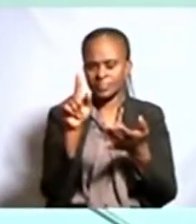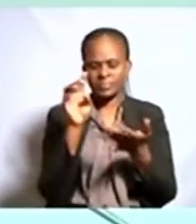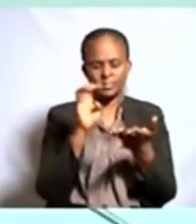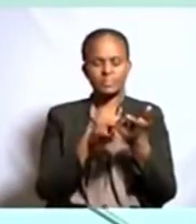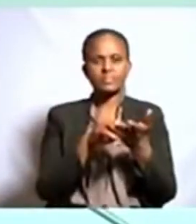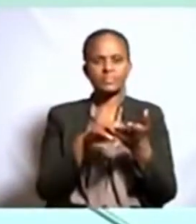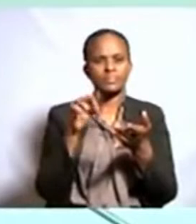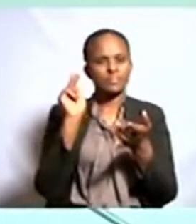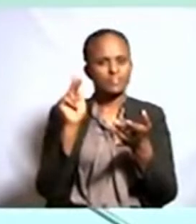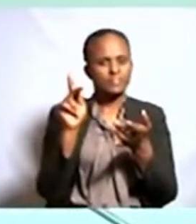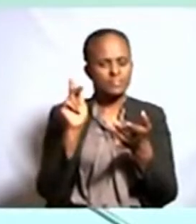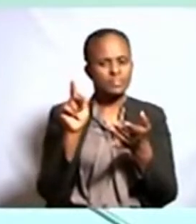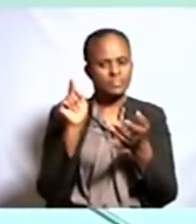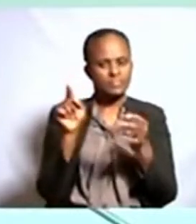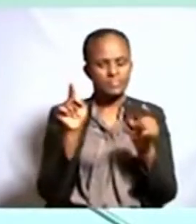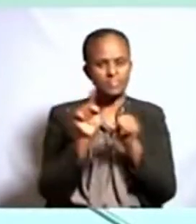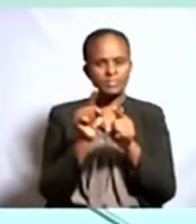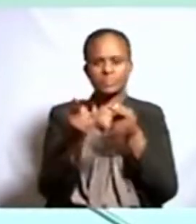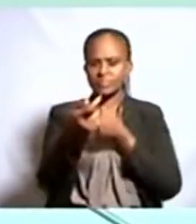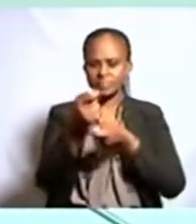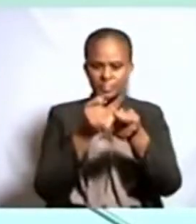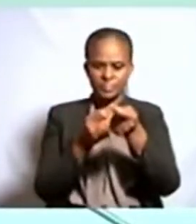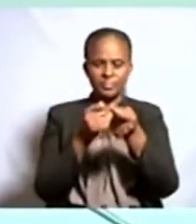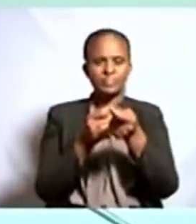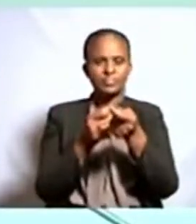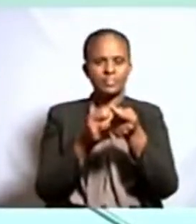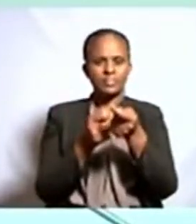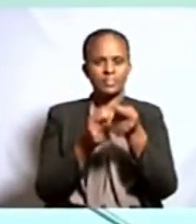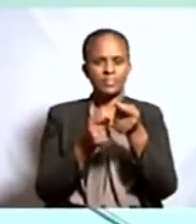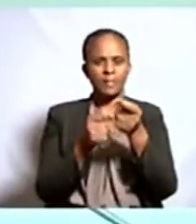2,241,000 kwacha at exchange rate of